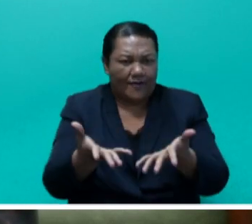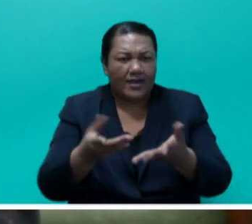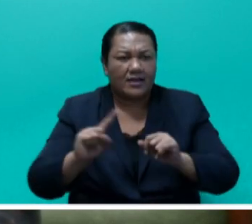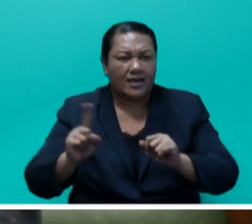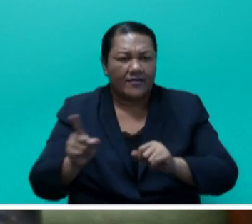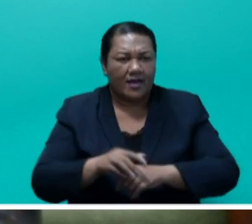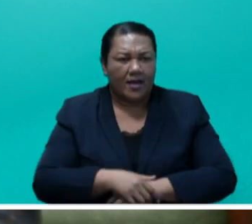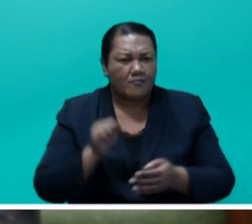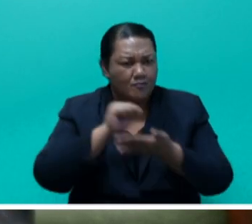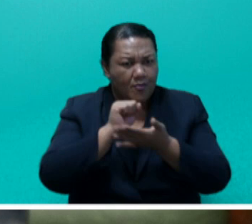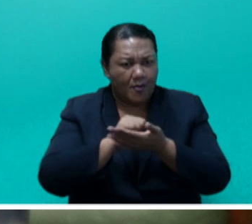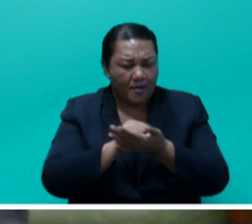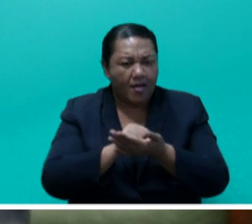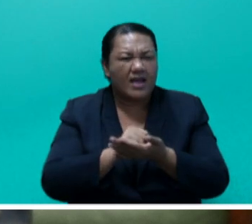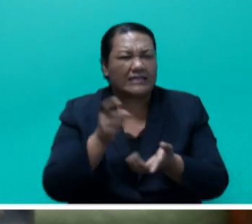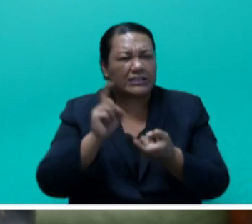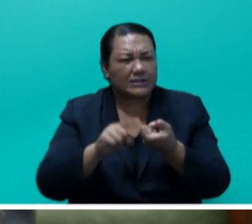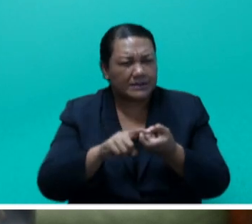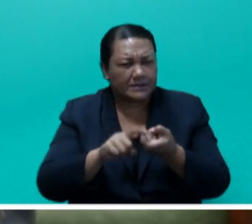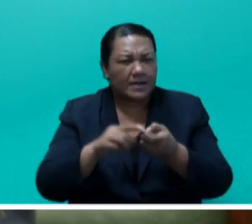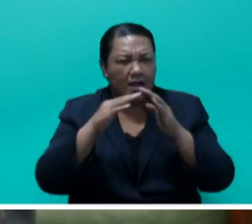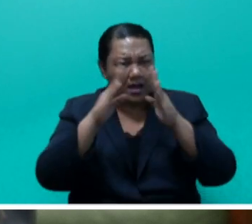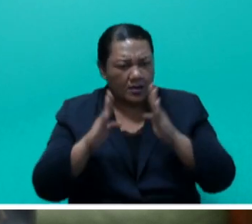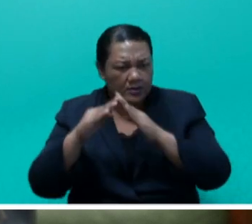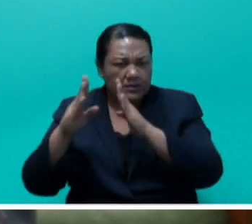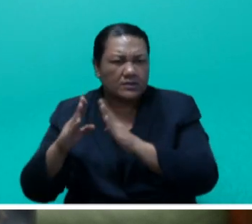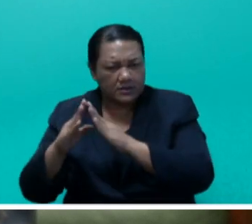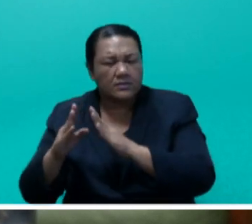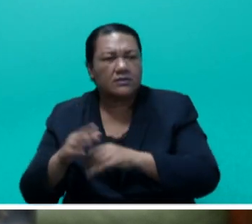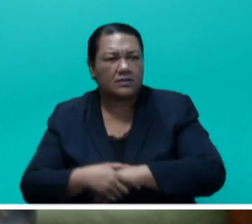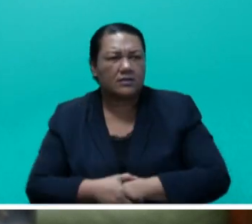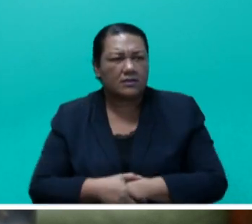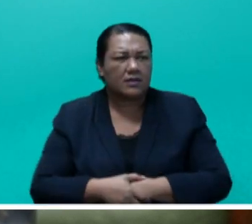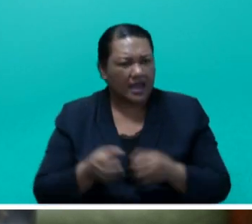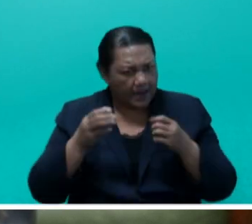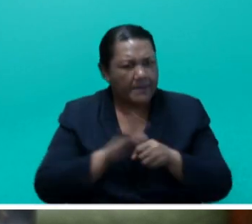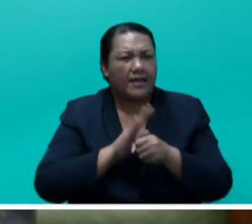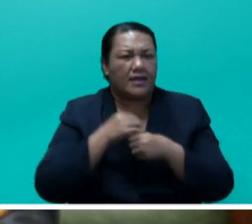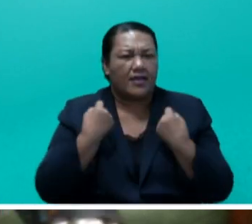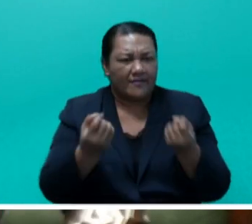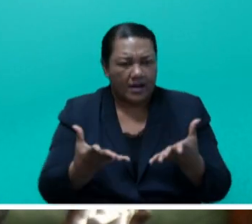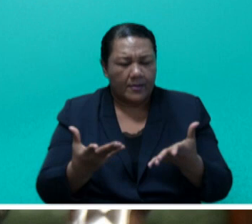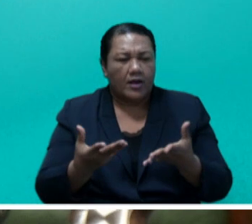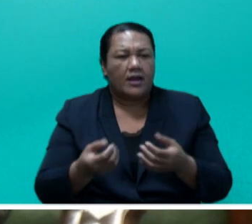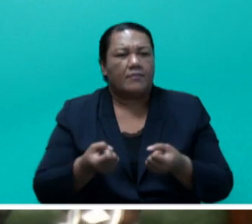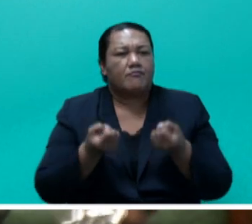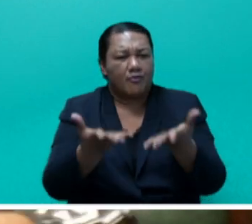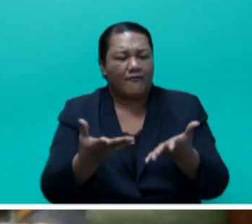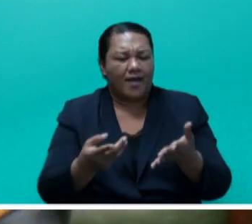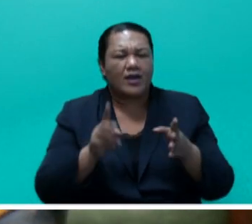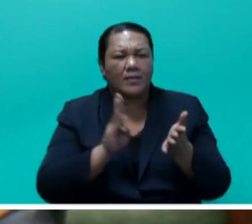affordable housing, that we make more land available, and provide a mechanism through